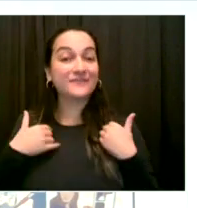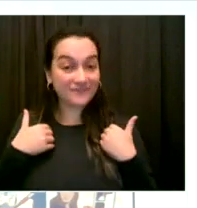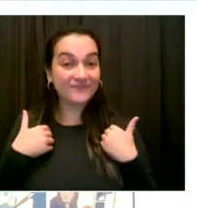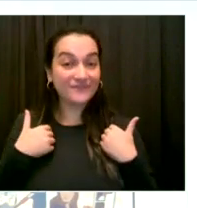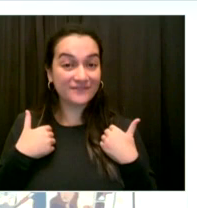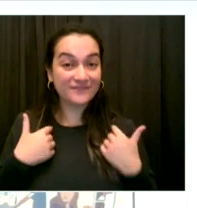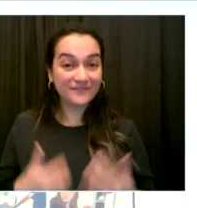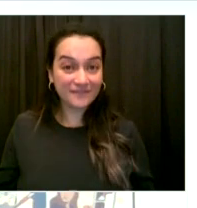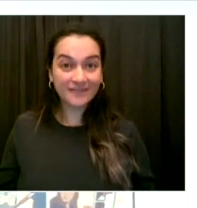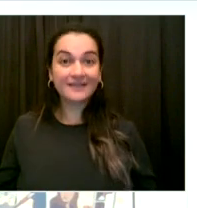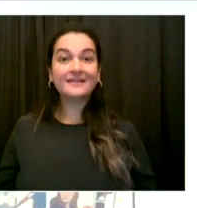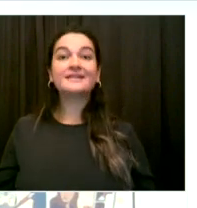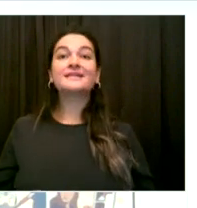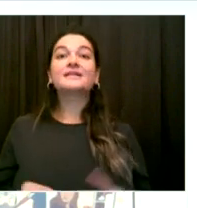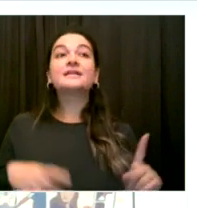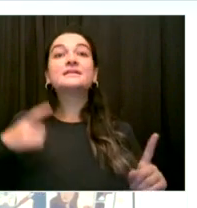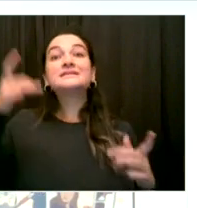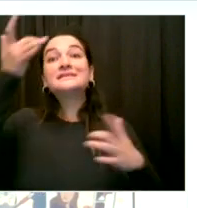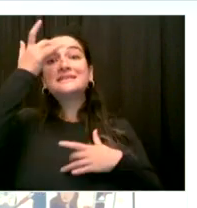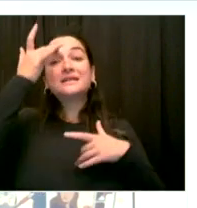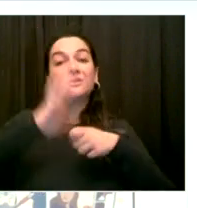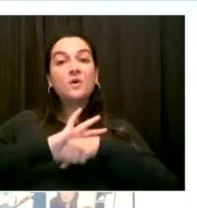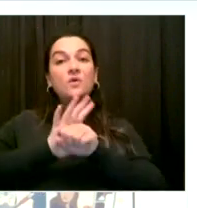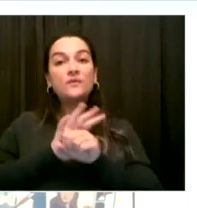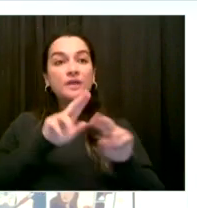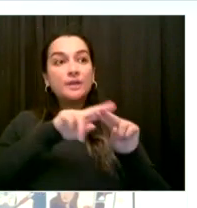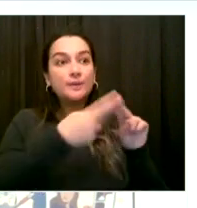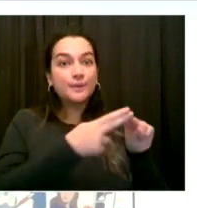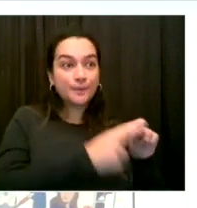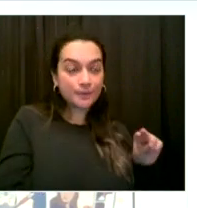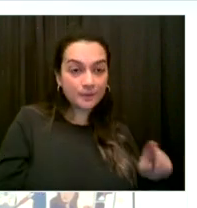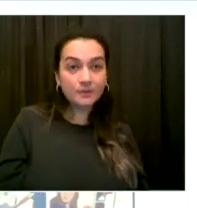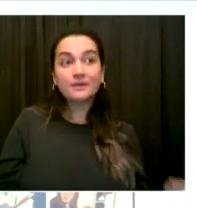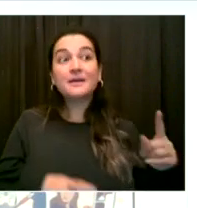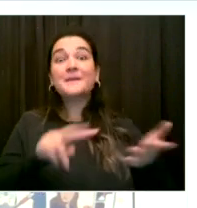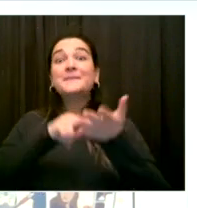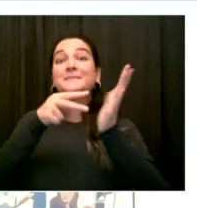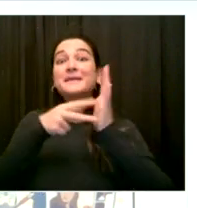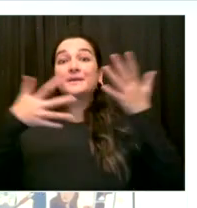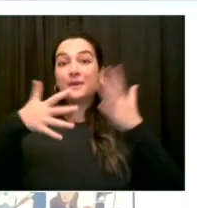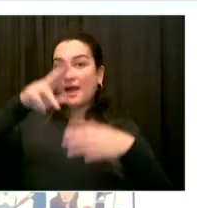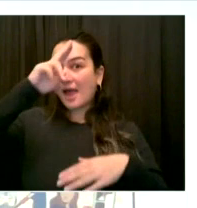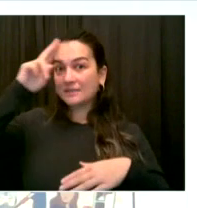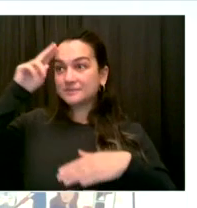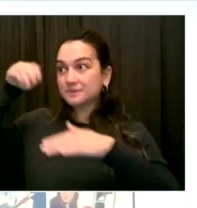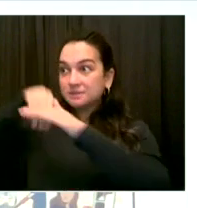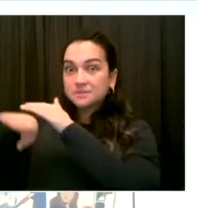severe illness dropping as well. So we have to bring to bear that layered approach in everything